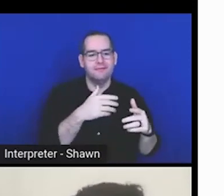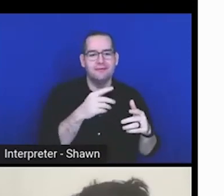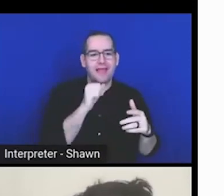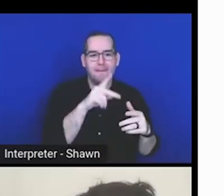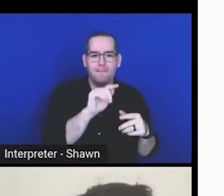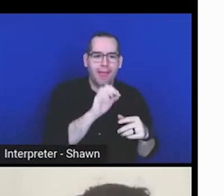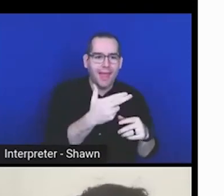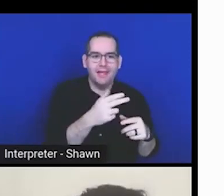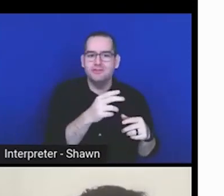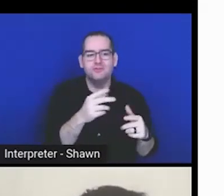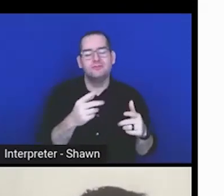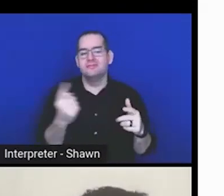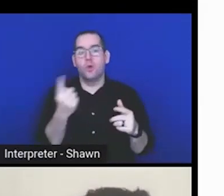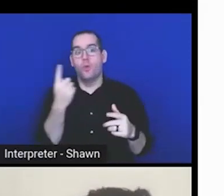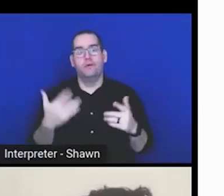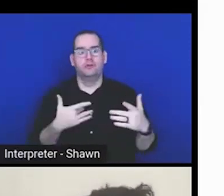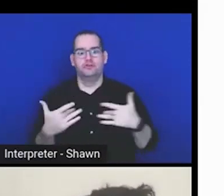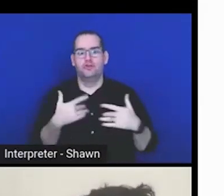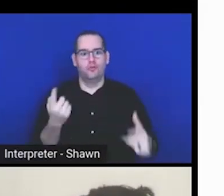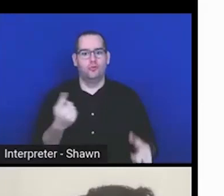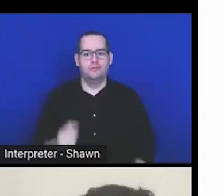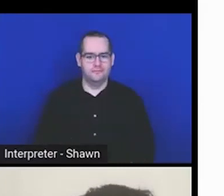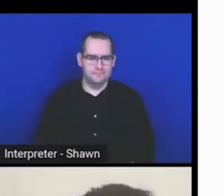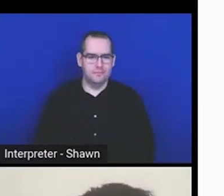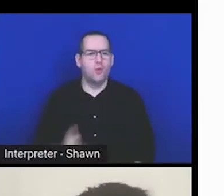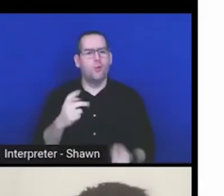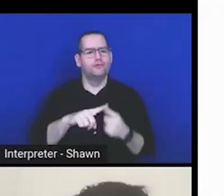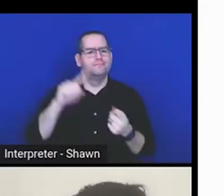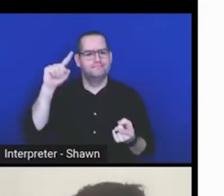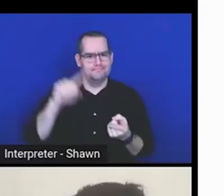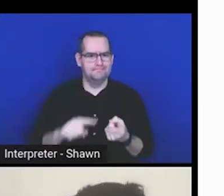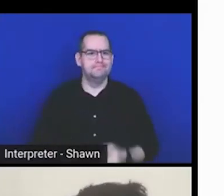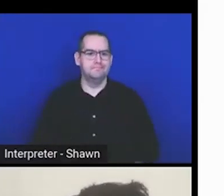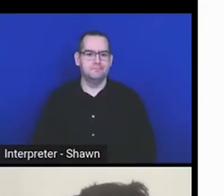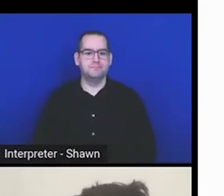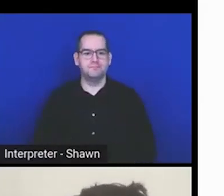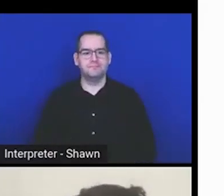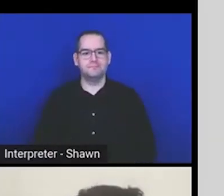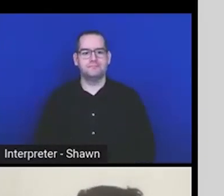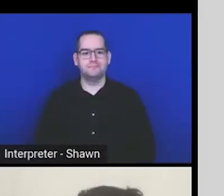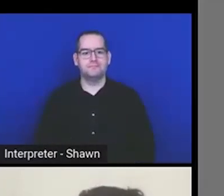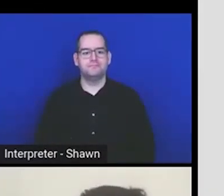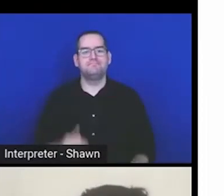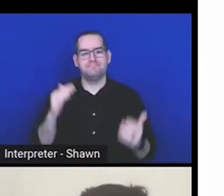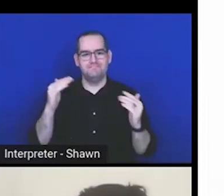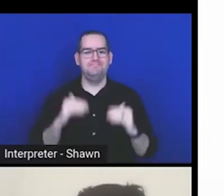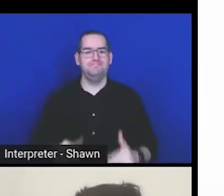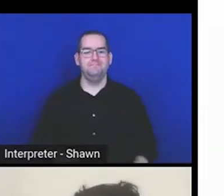stuff, and everybody's concerned. So we want to mitigate this concern. Next slide, please.